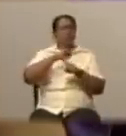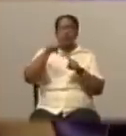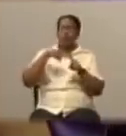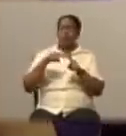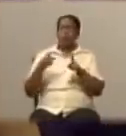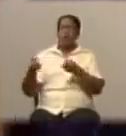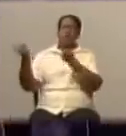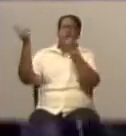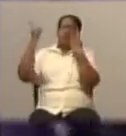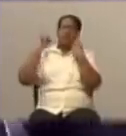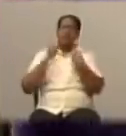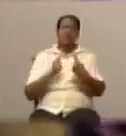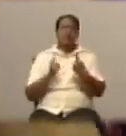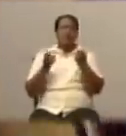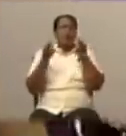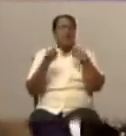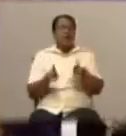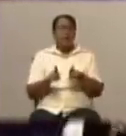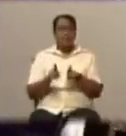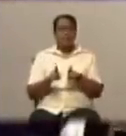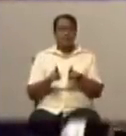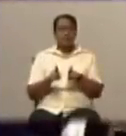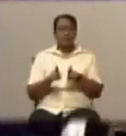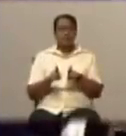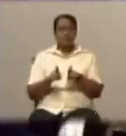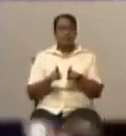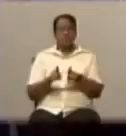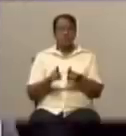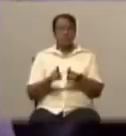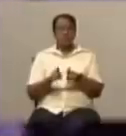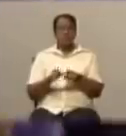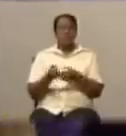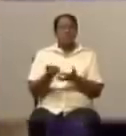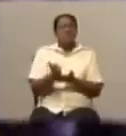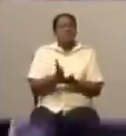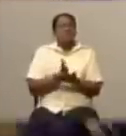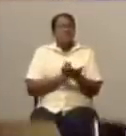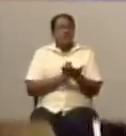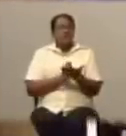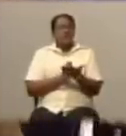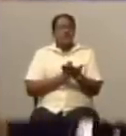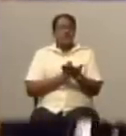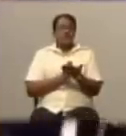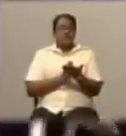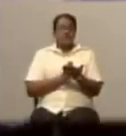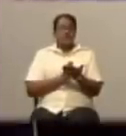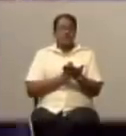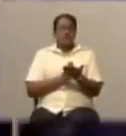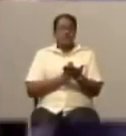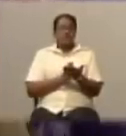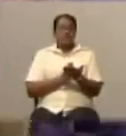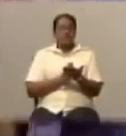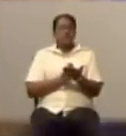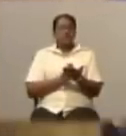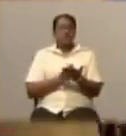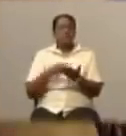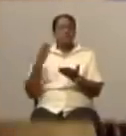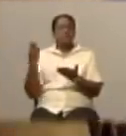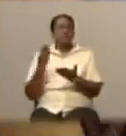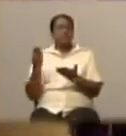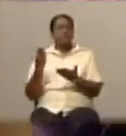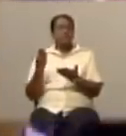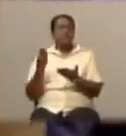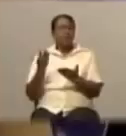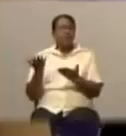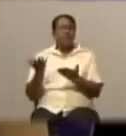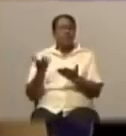happen. Even if in some of our brothers who are professing other religious and Christian